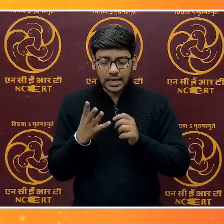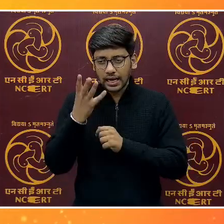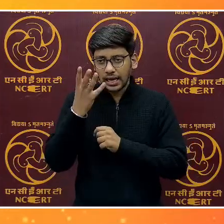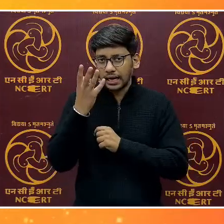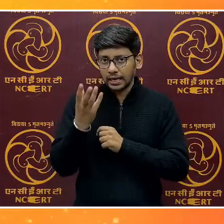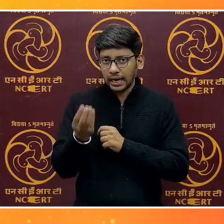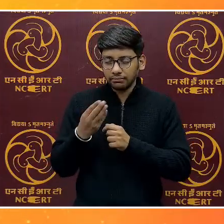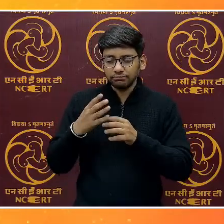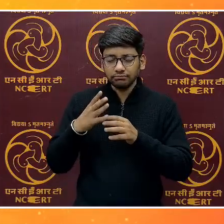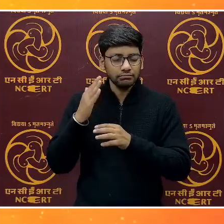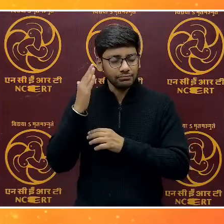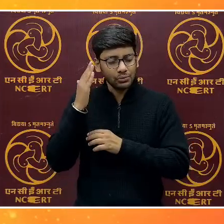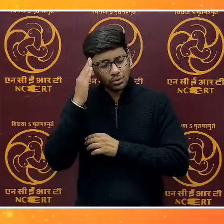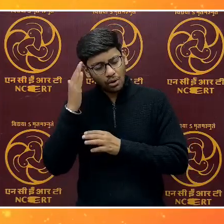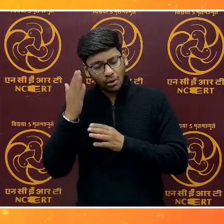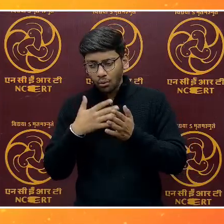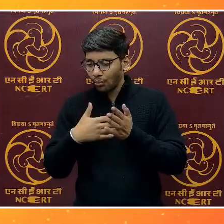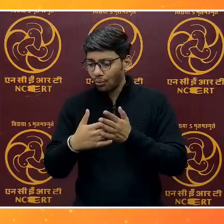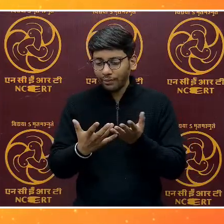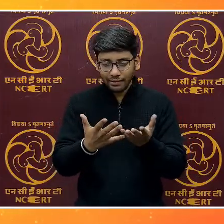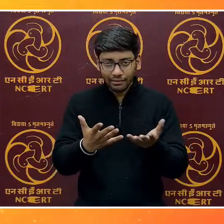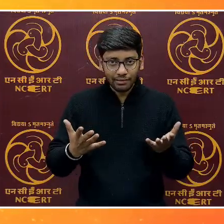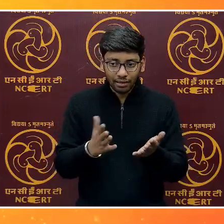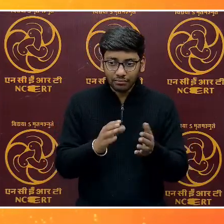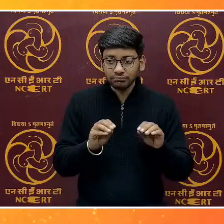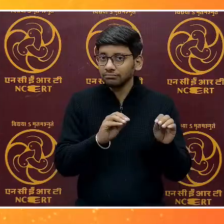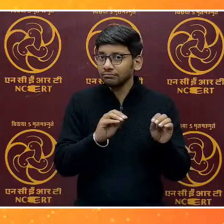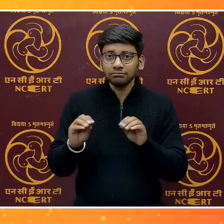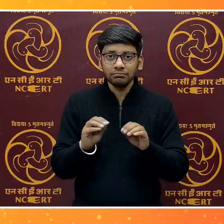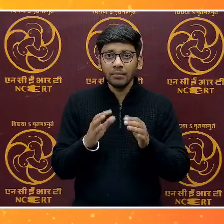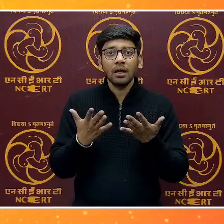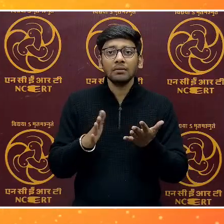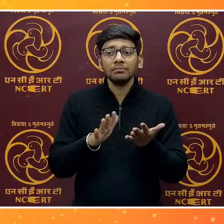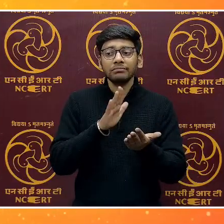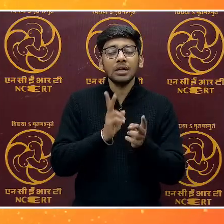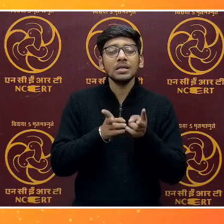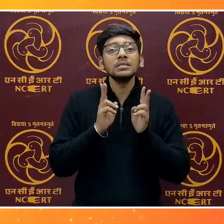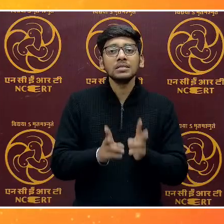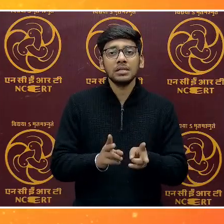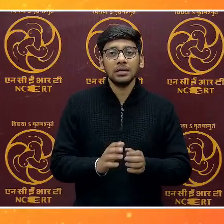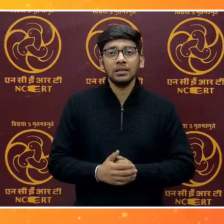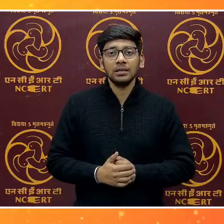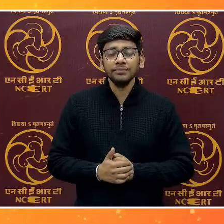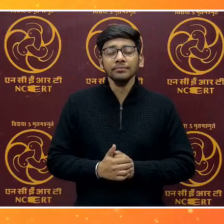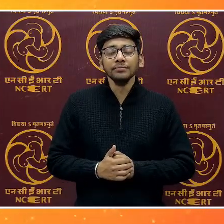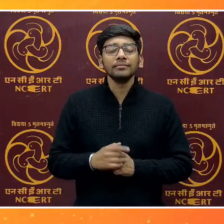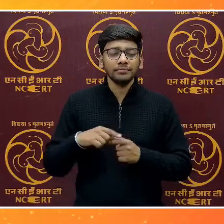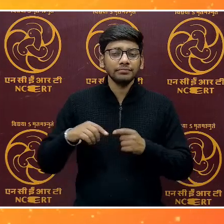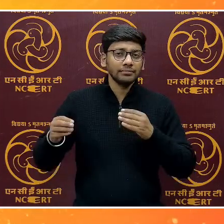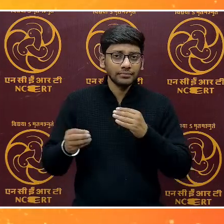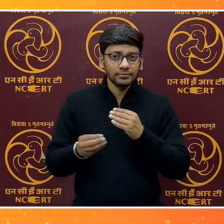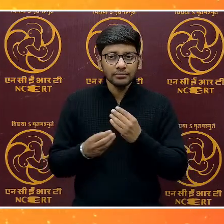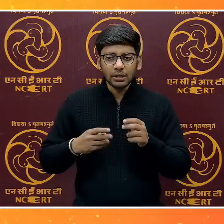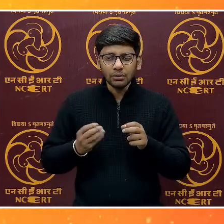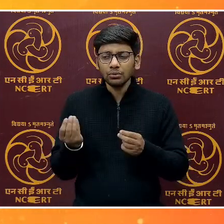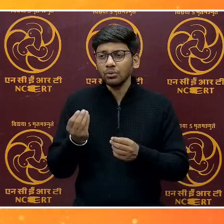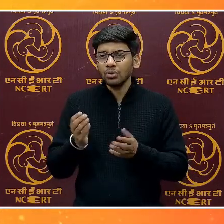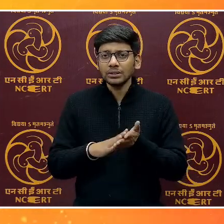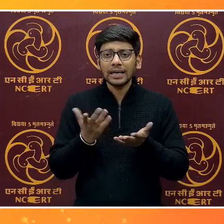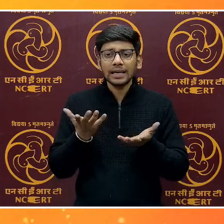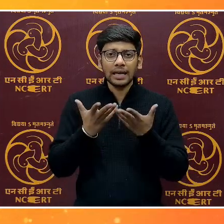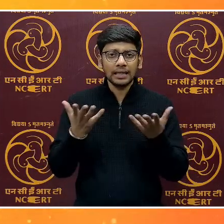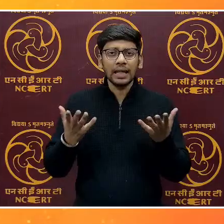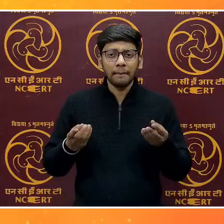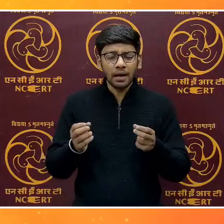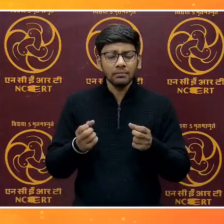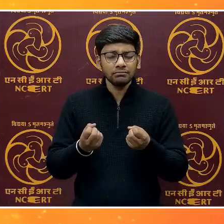still, doesn't move. And that is why they say in the still of night. Yes, of course. And I also have a surprise for you to show something